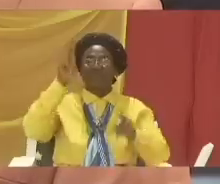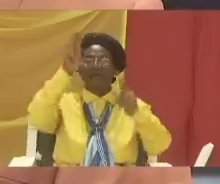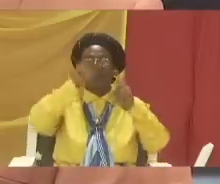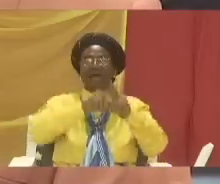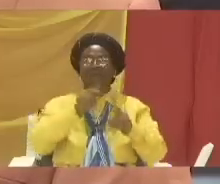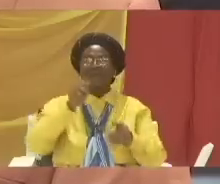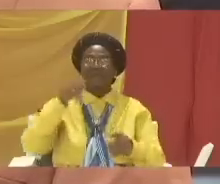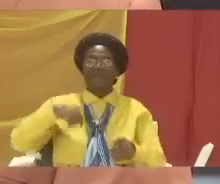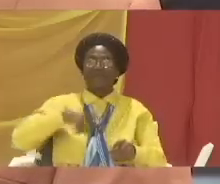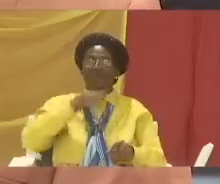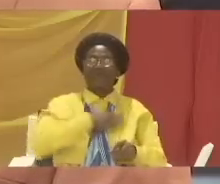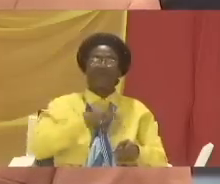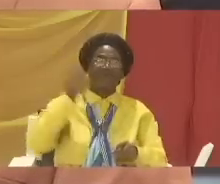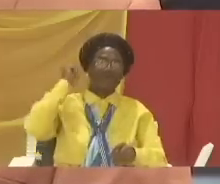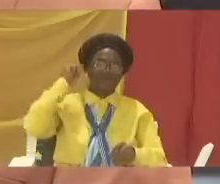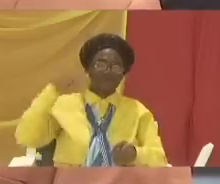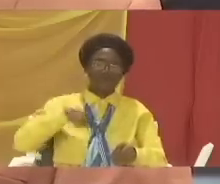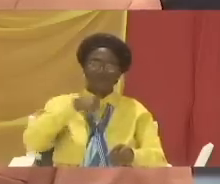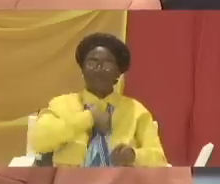him.